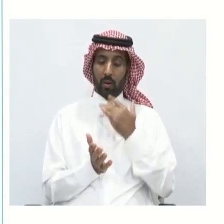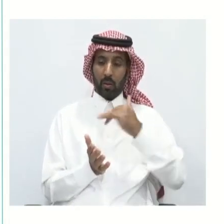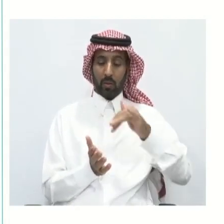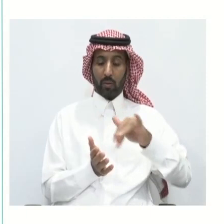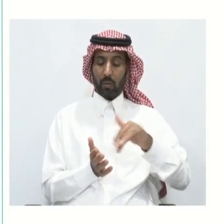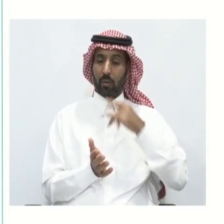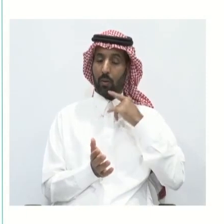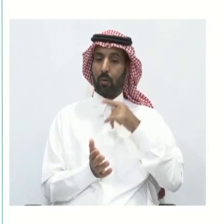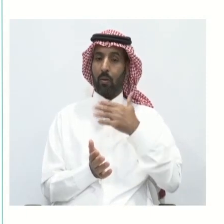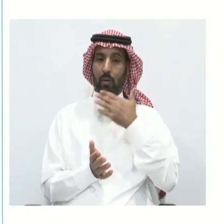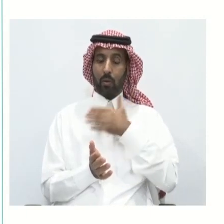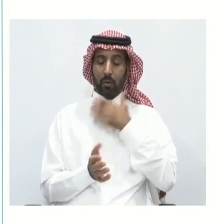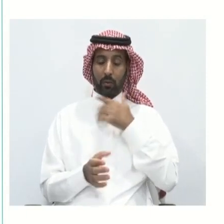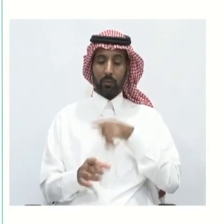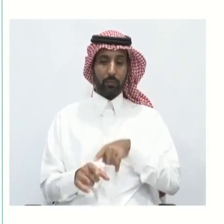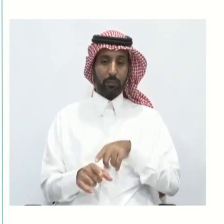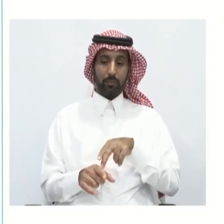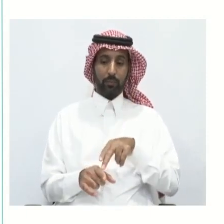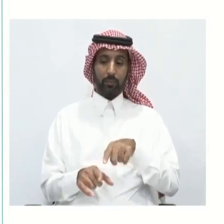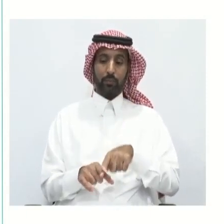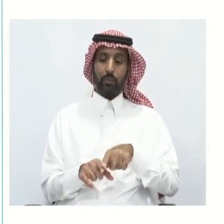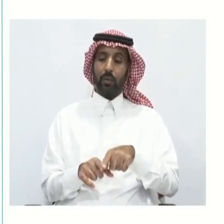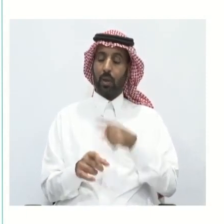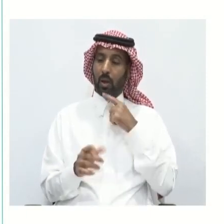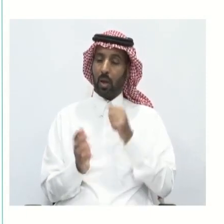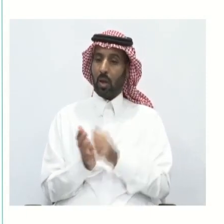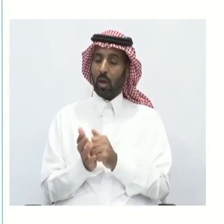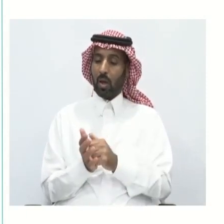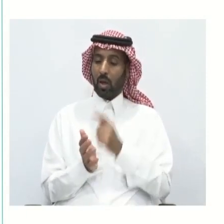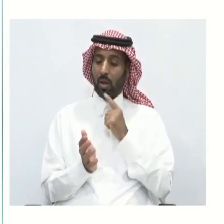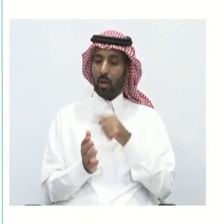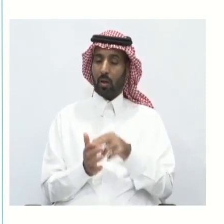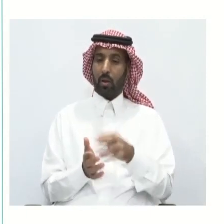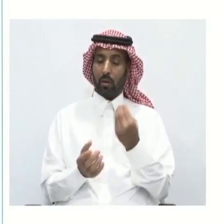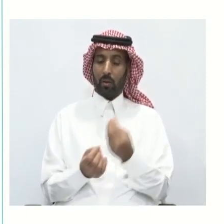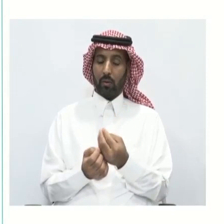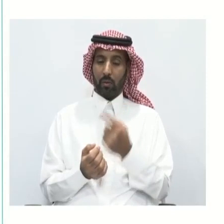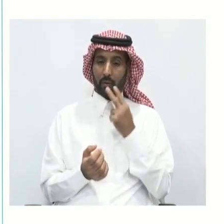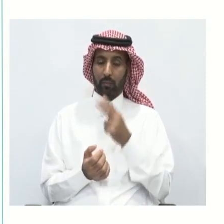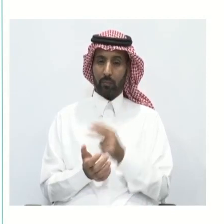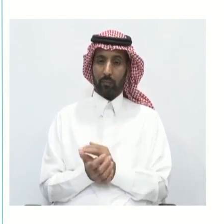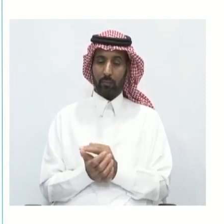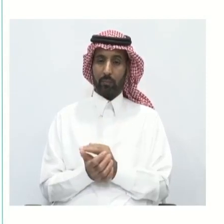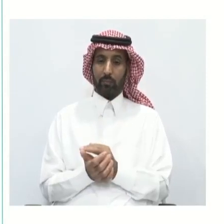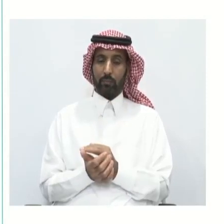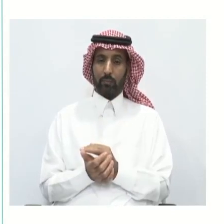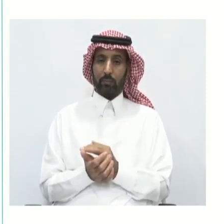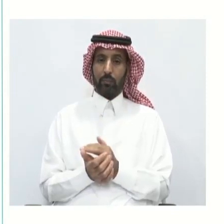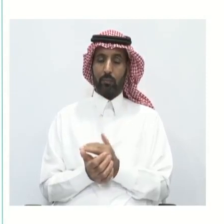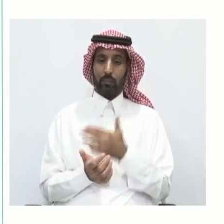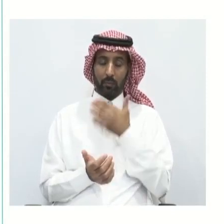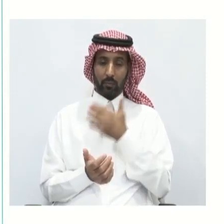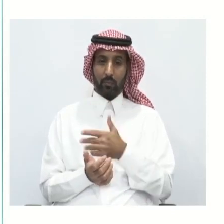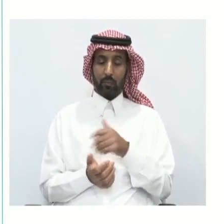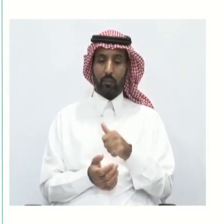I'm going to go to my uncle's house. Of course, you can write it. I'm going to my uncle's house. The second go, remember,